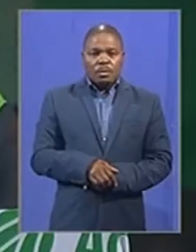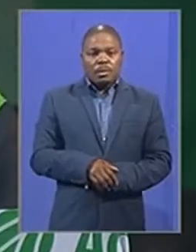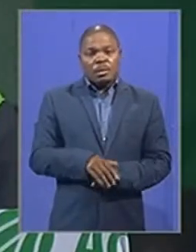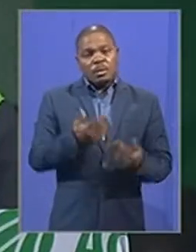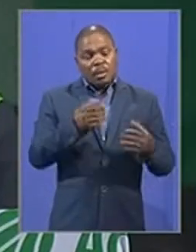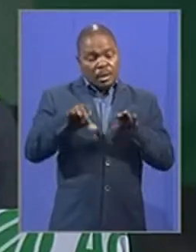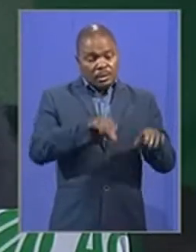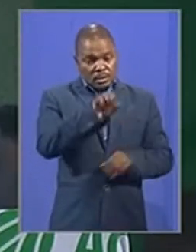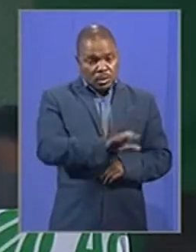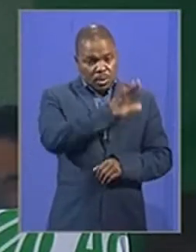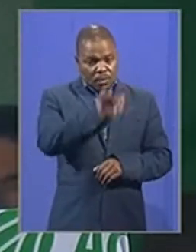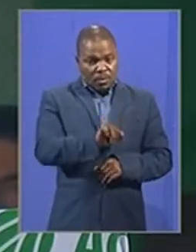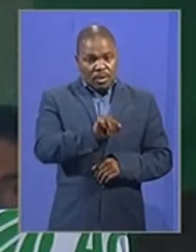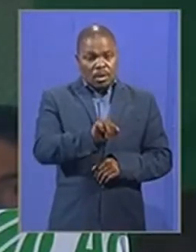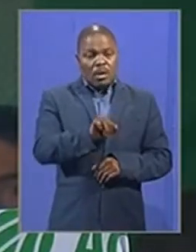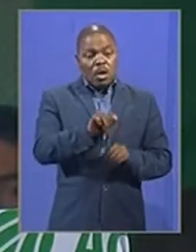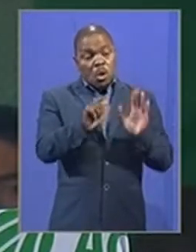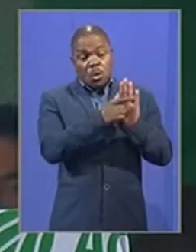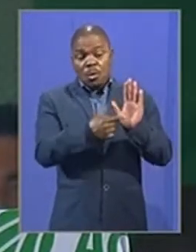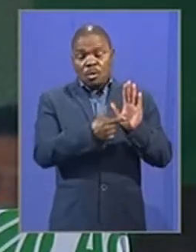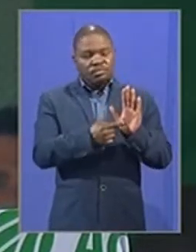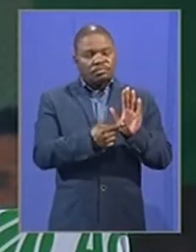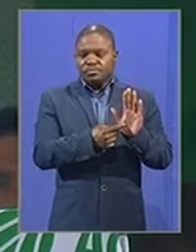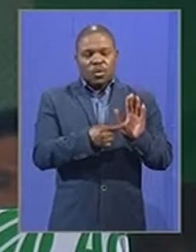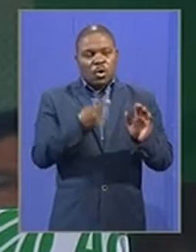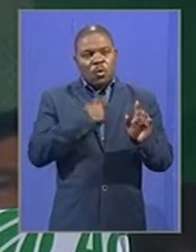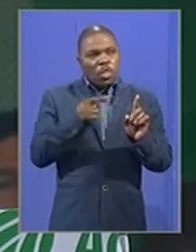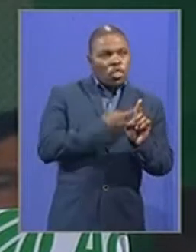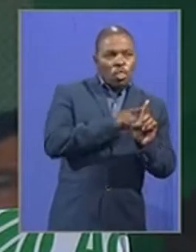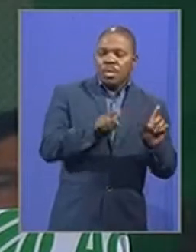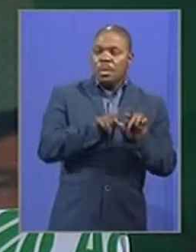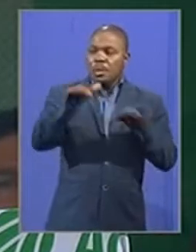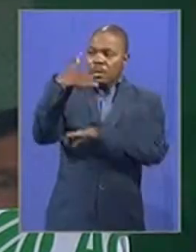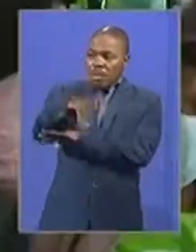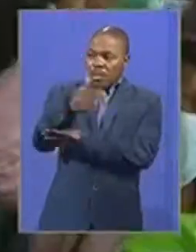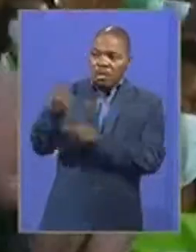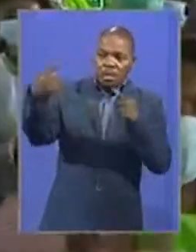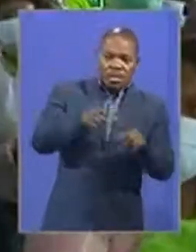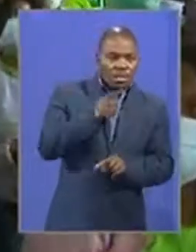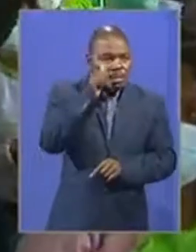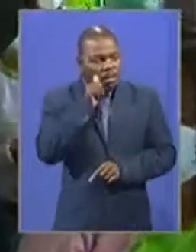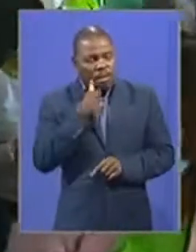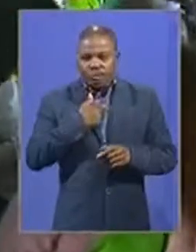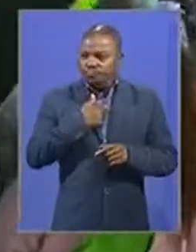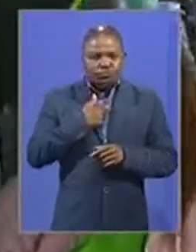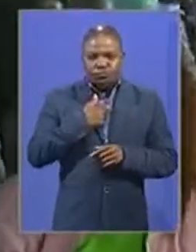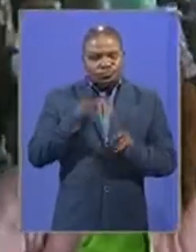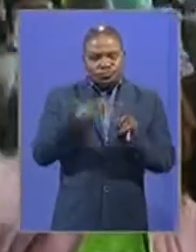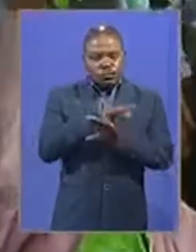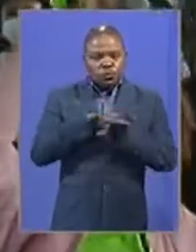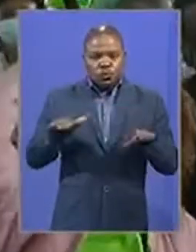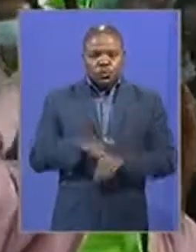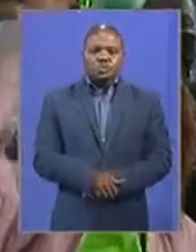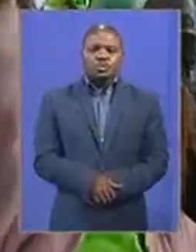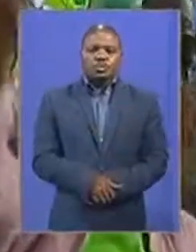Action SA will not shy away from what needs to be said about illegal immigration. Action SA